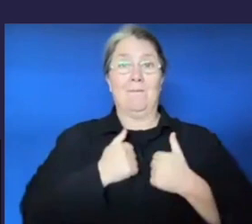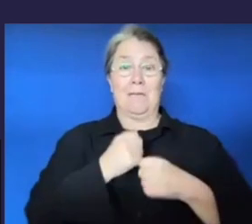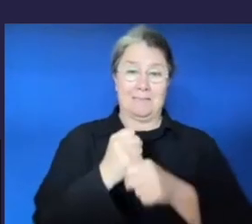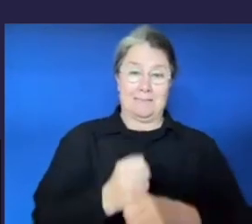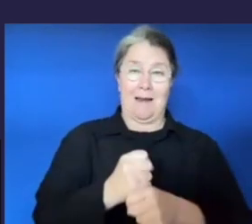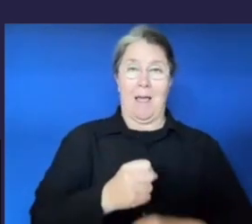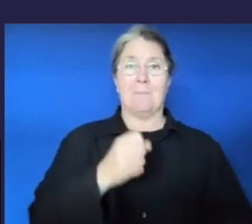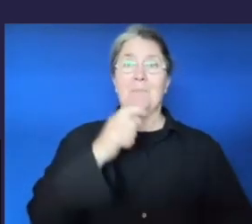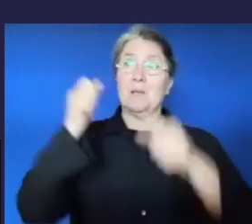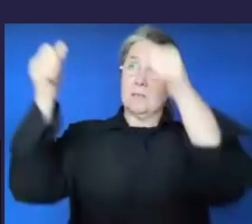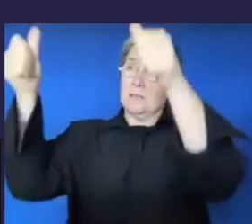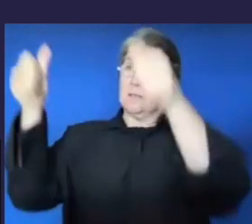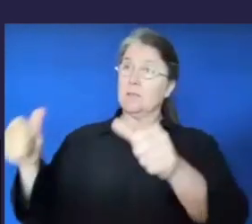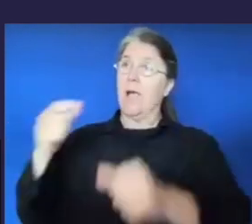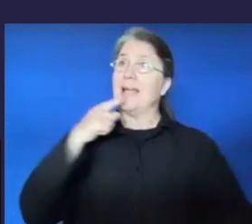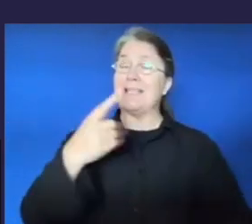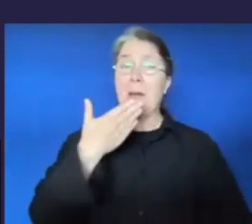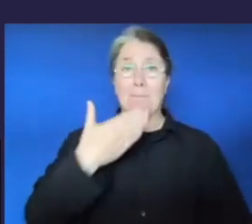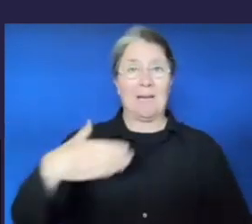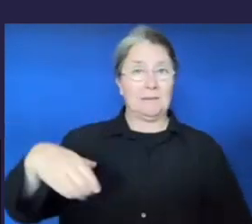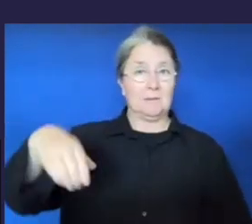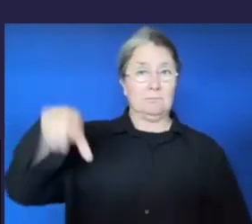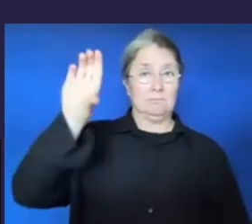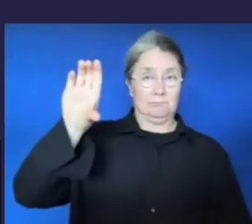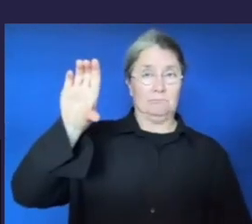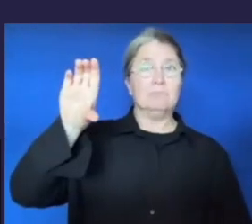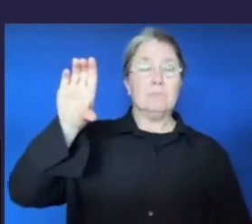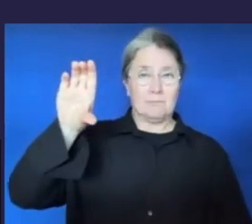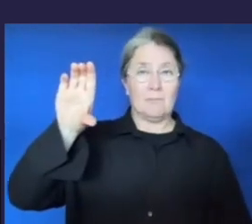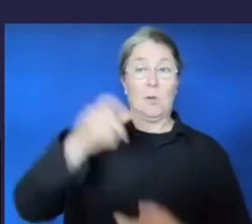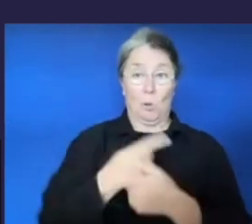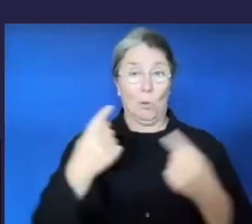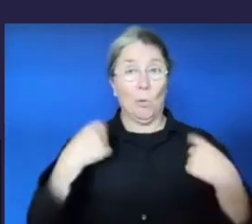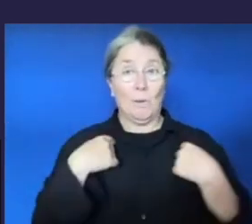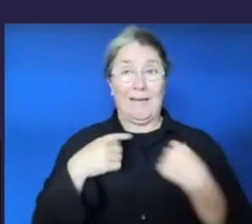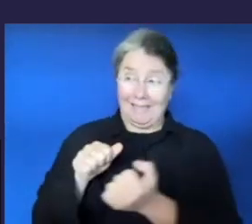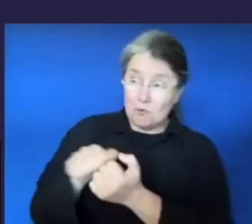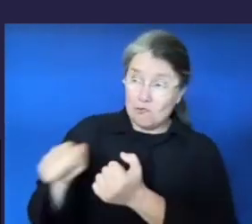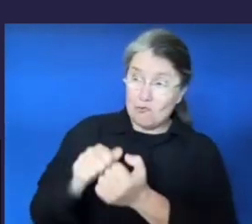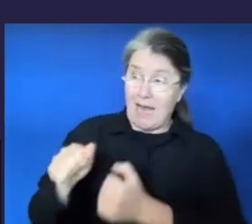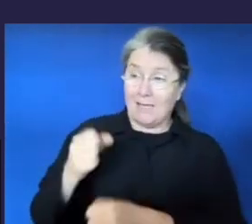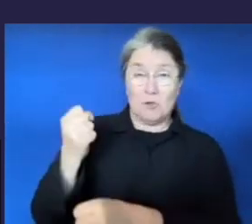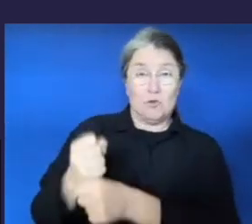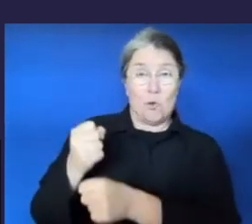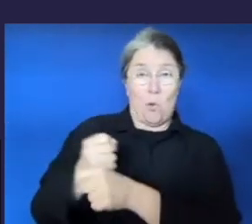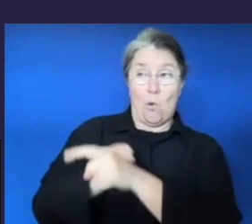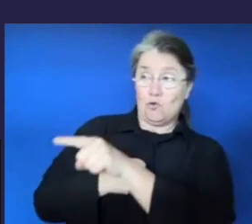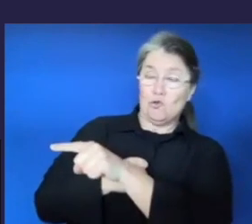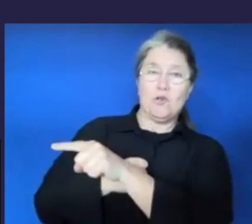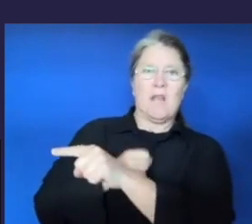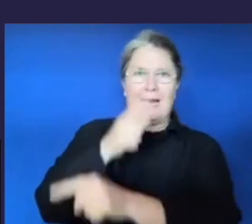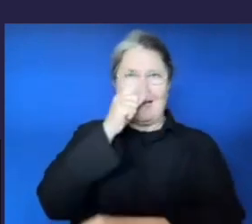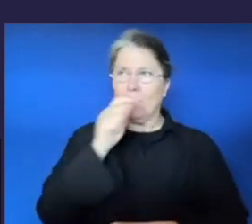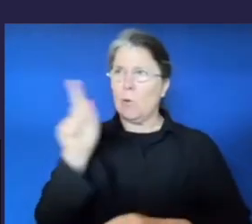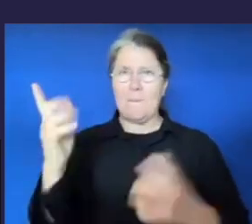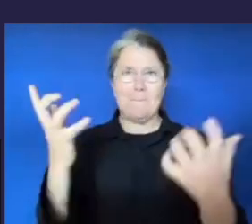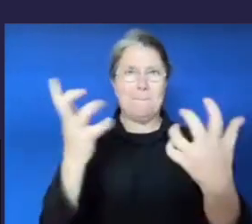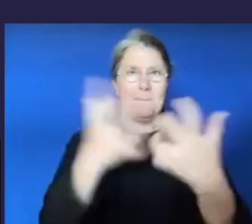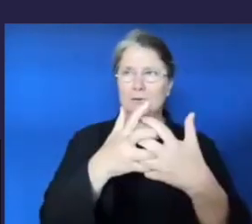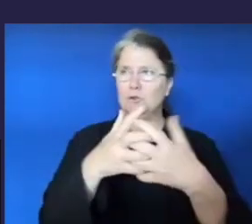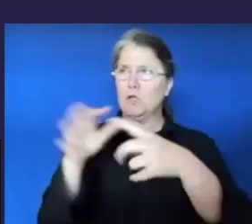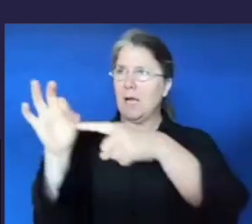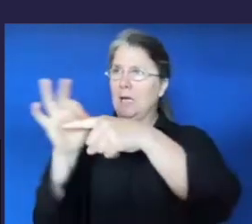card," and we and the manager trained George so that he would be able to match the colors that showed the